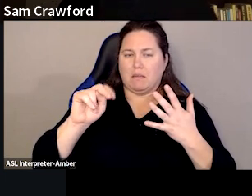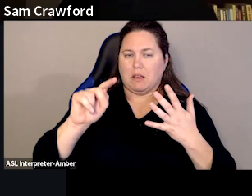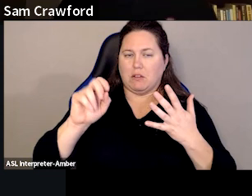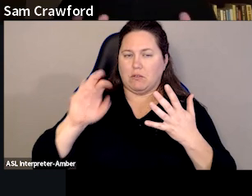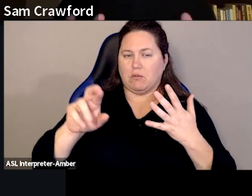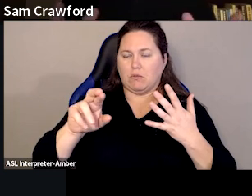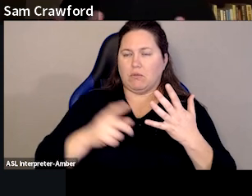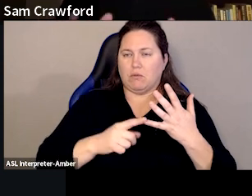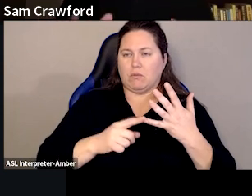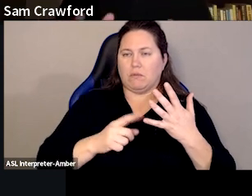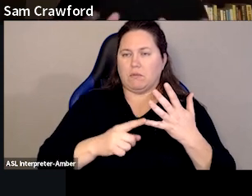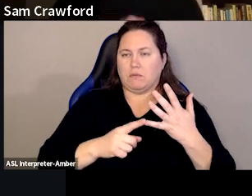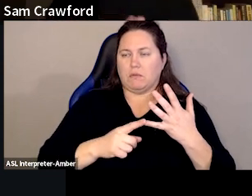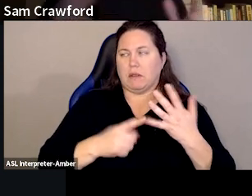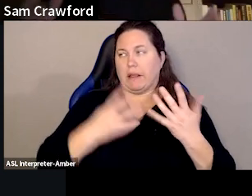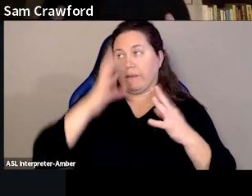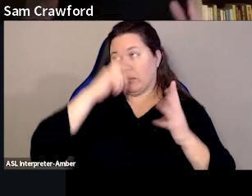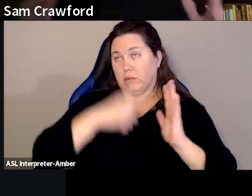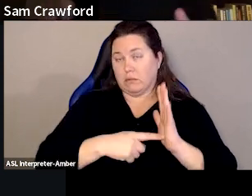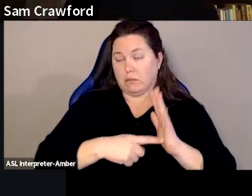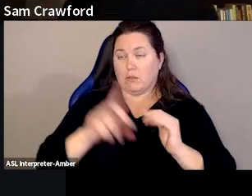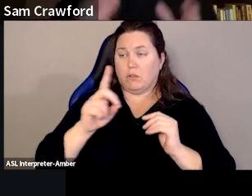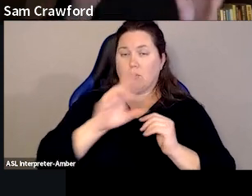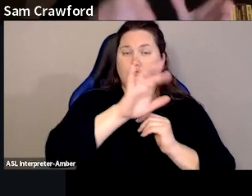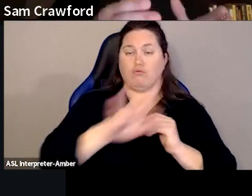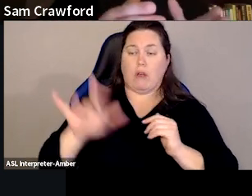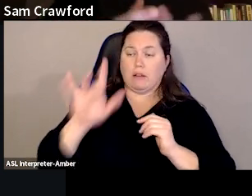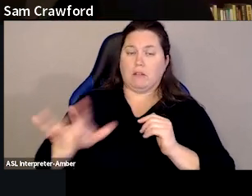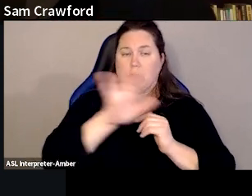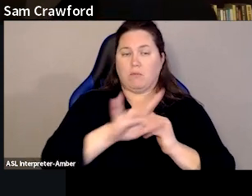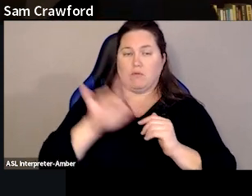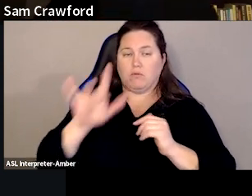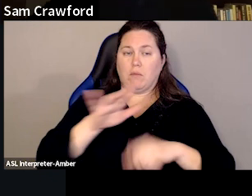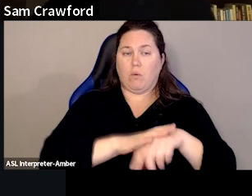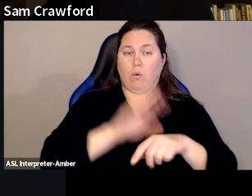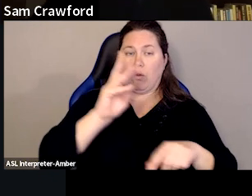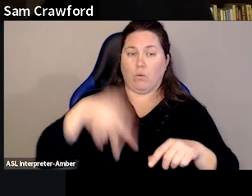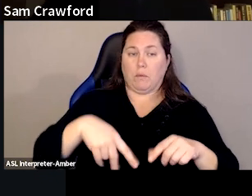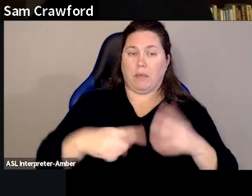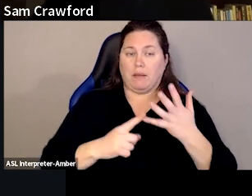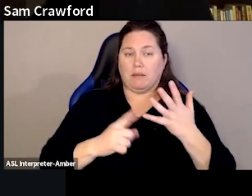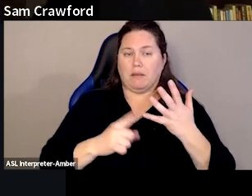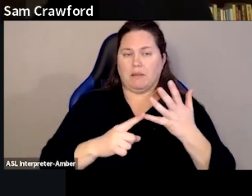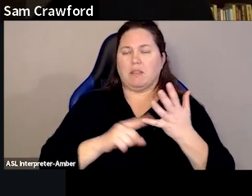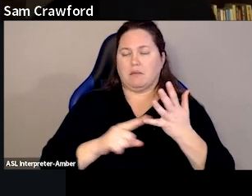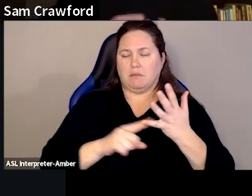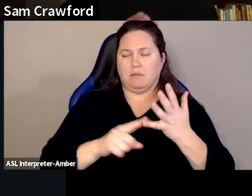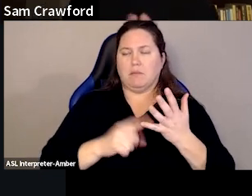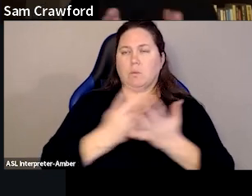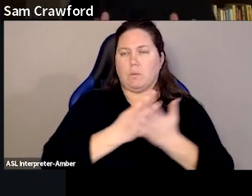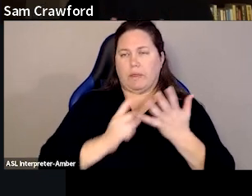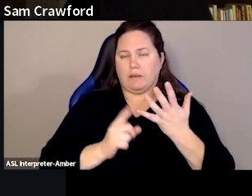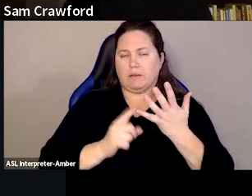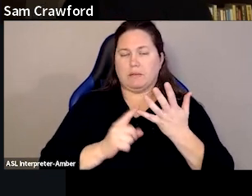So if you want to do drag and drop on WordPress, these are your places to go. And if you want